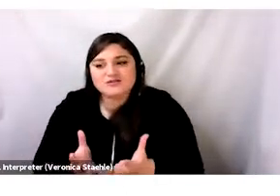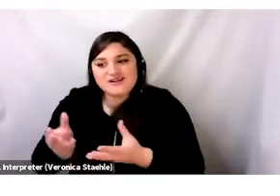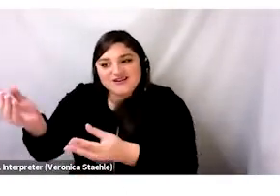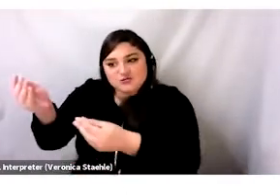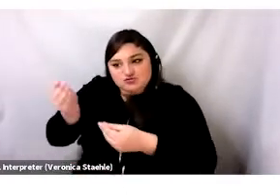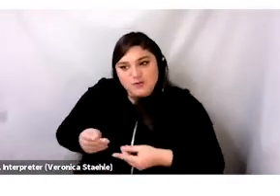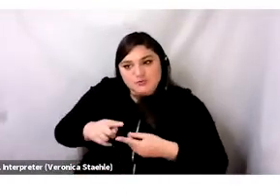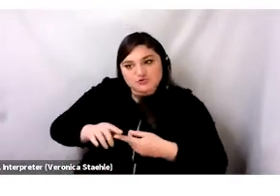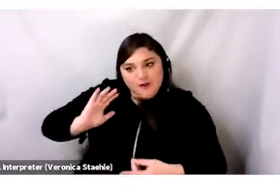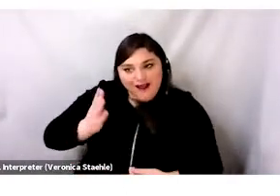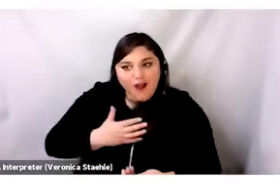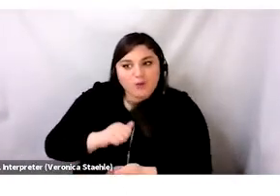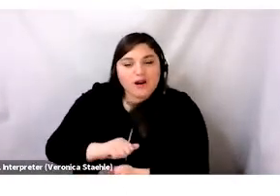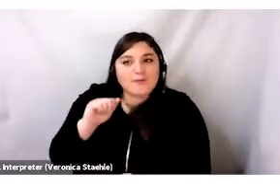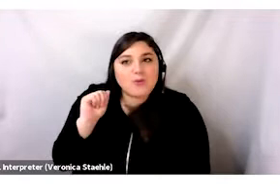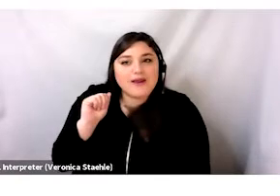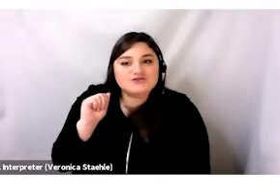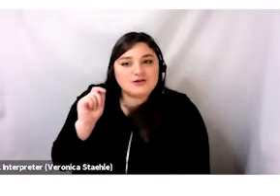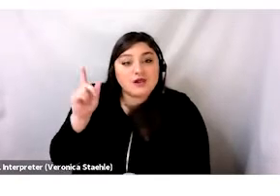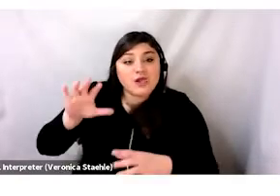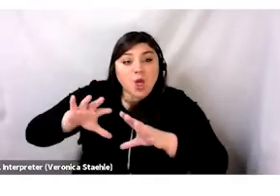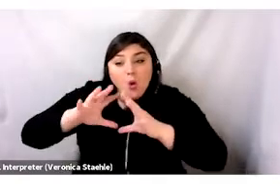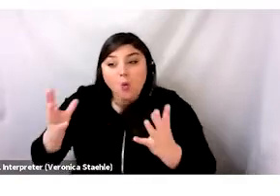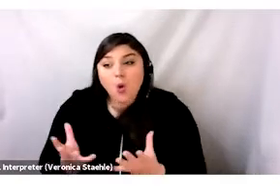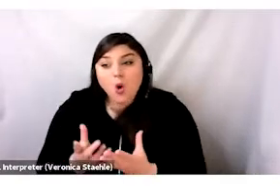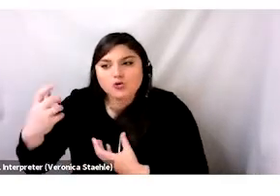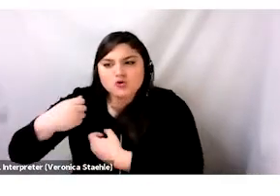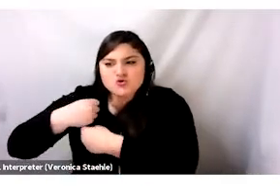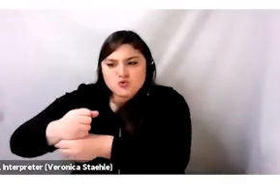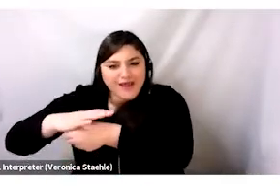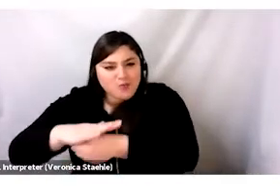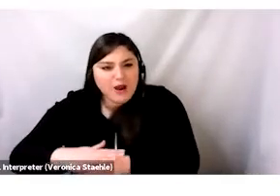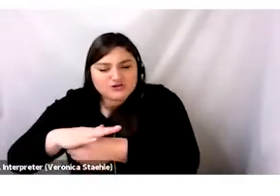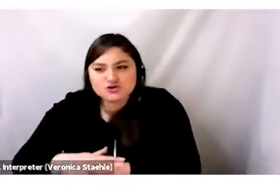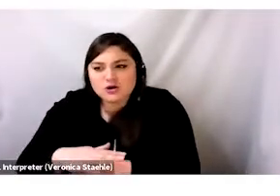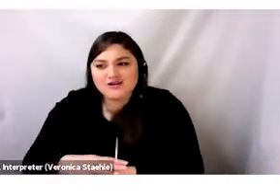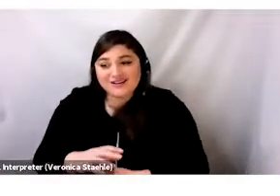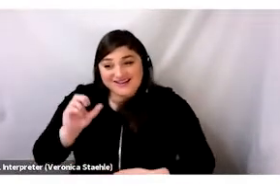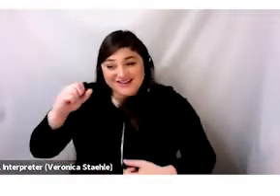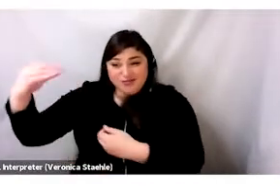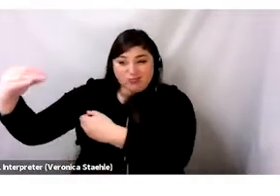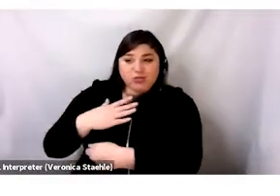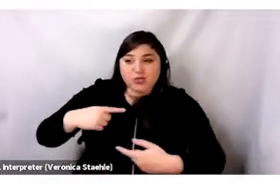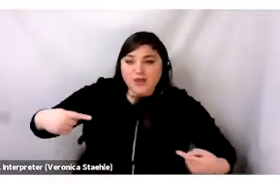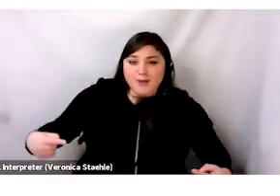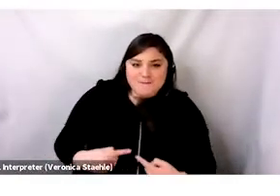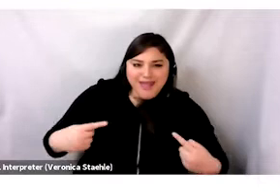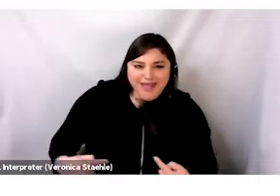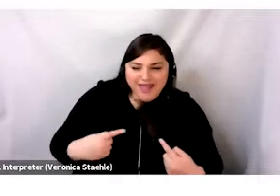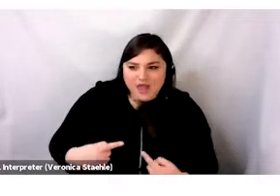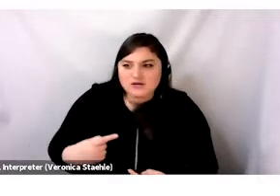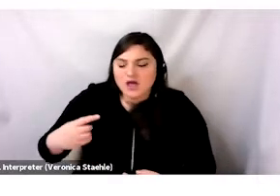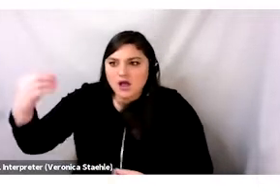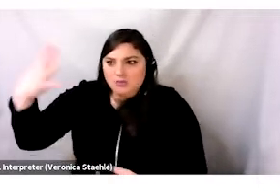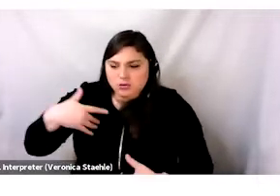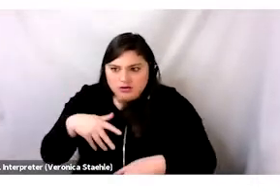pressures, pains, and risks can wake us up, release us from the bonds of ego, and guide us home